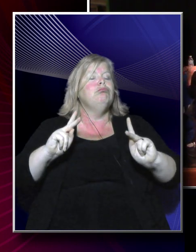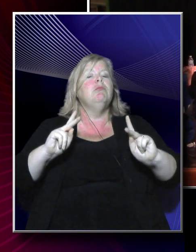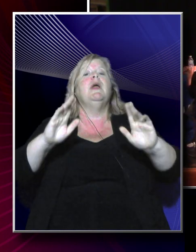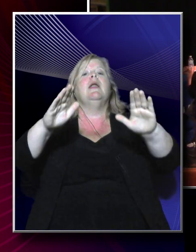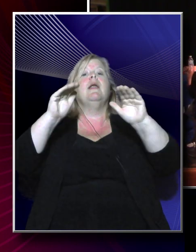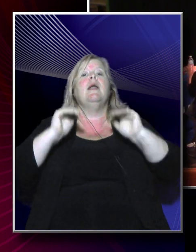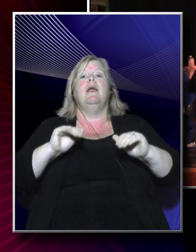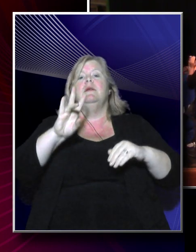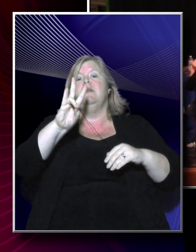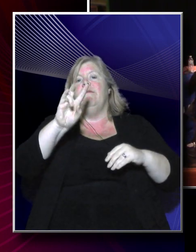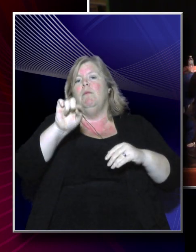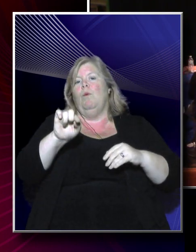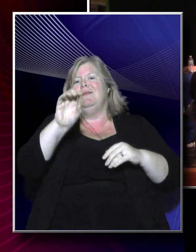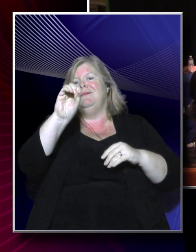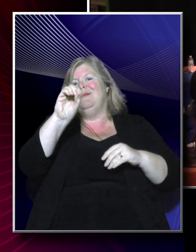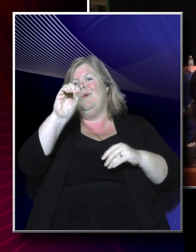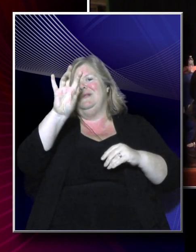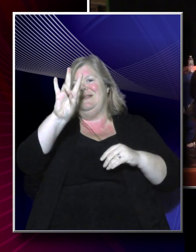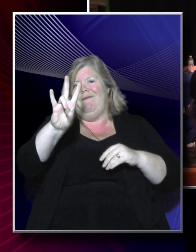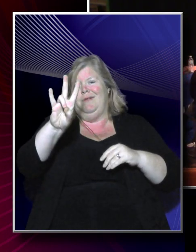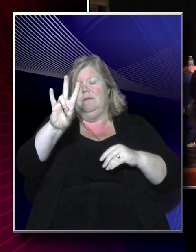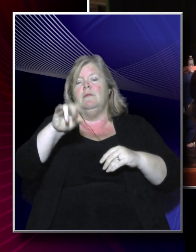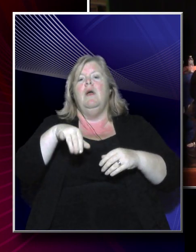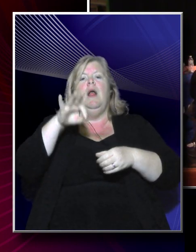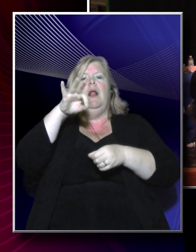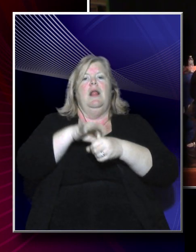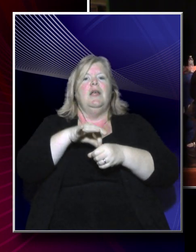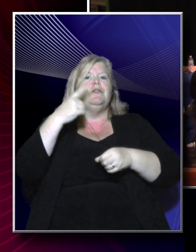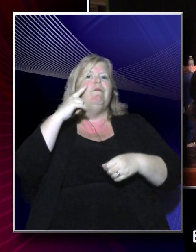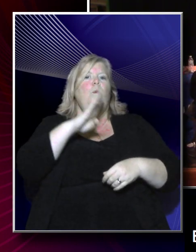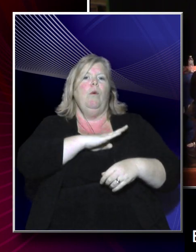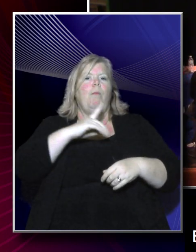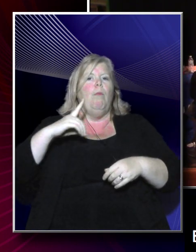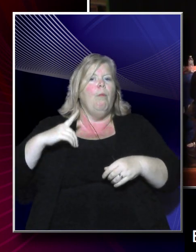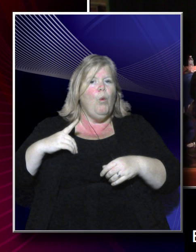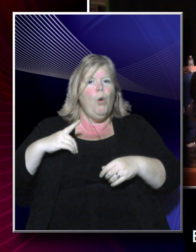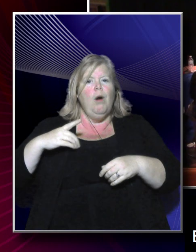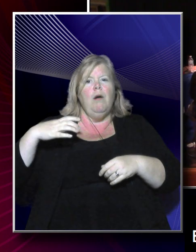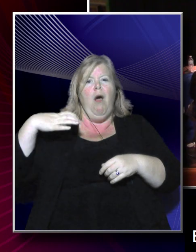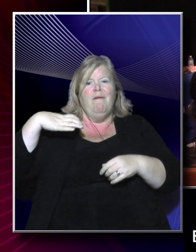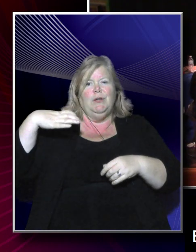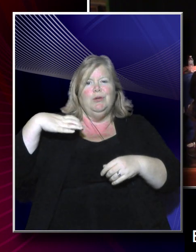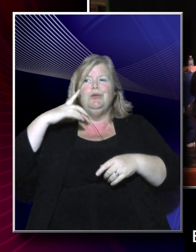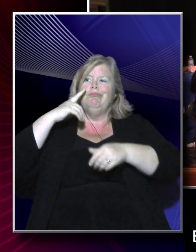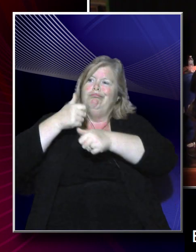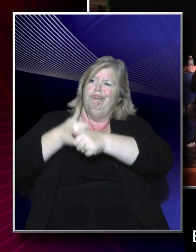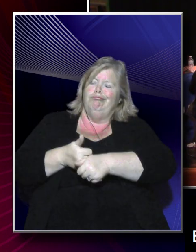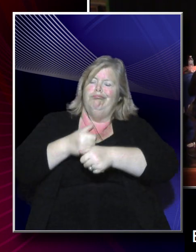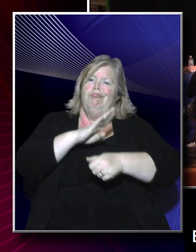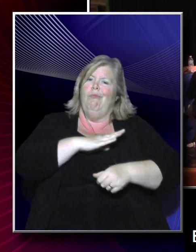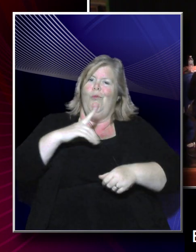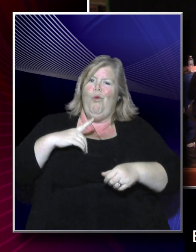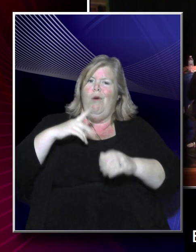Next is 7.07, election of the board officers pursuant to board policy.